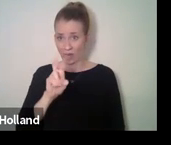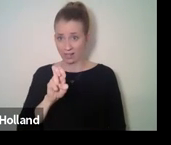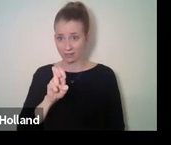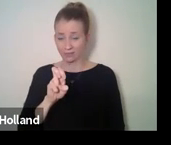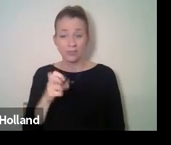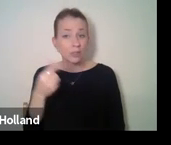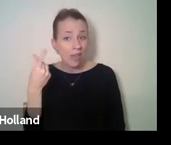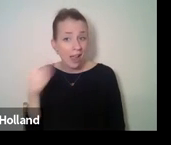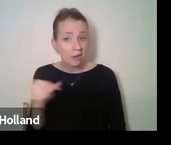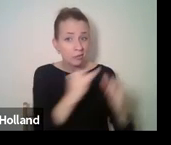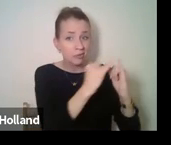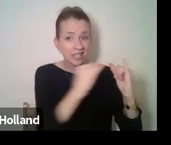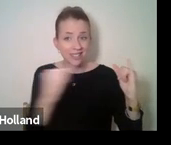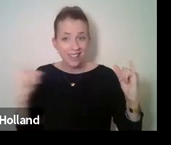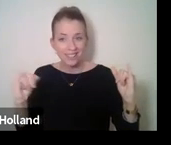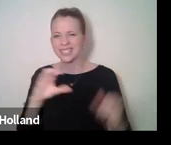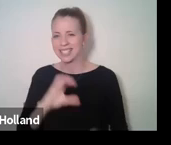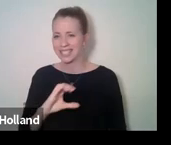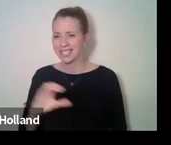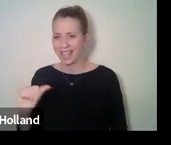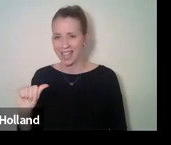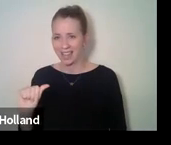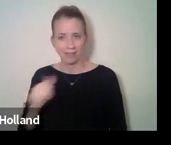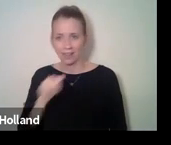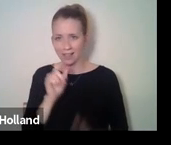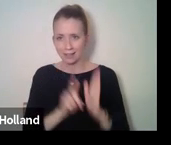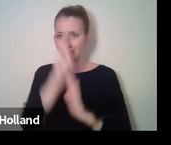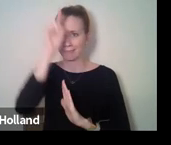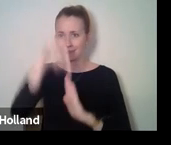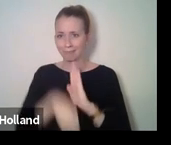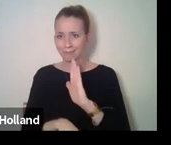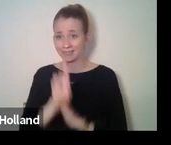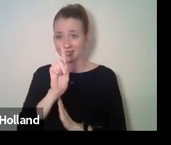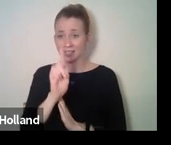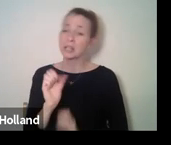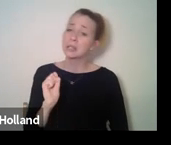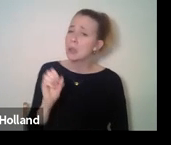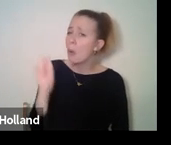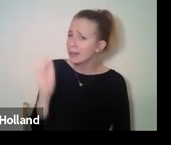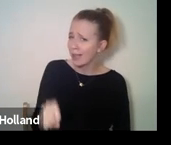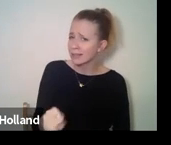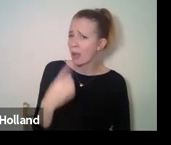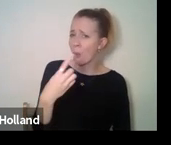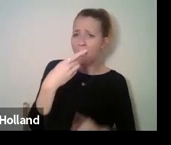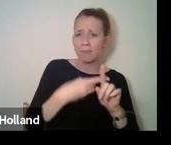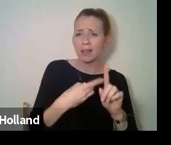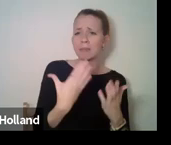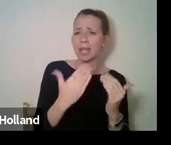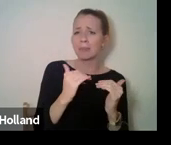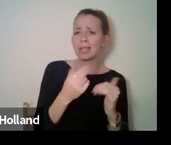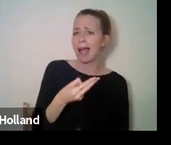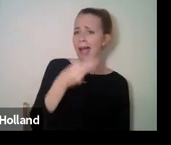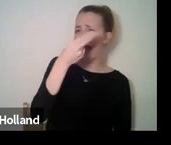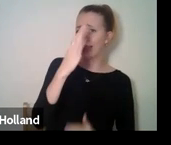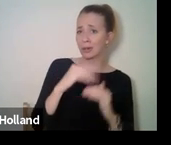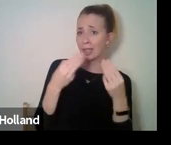the CCA rate. 1 month, the CCA rate might be higher than the market rate, but another month it